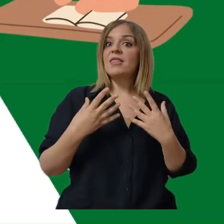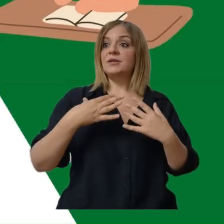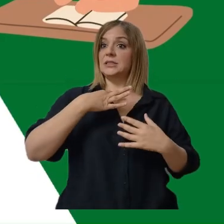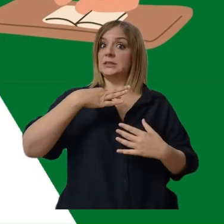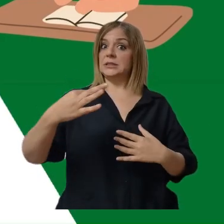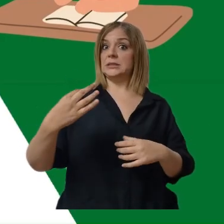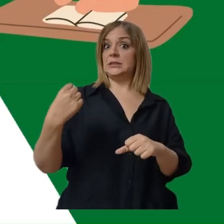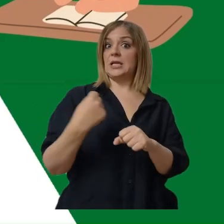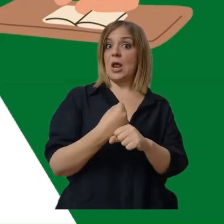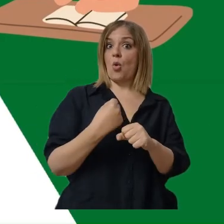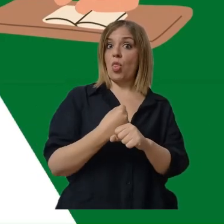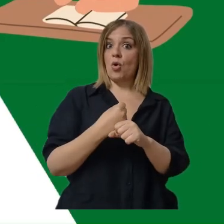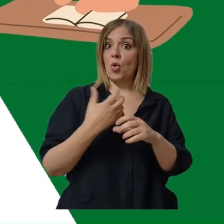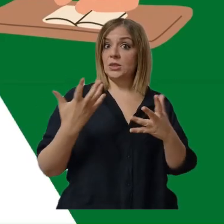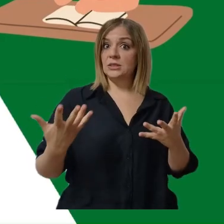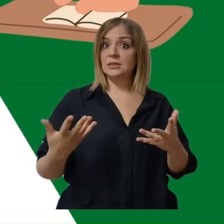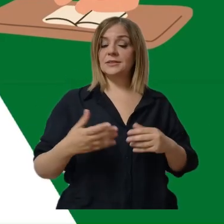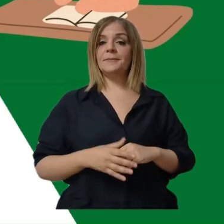and employment.